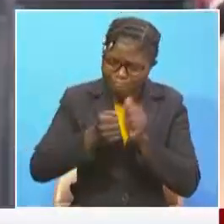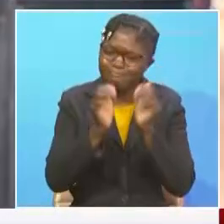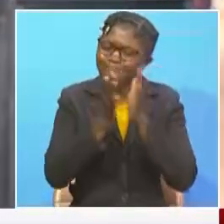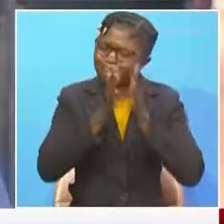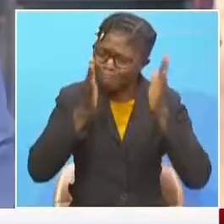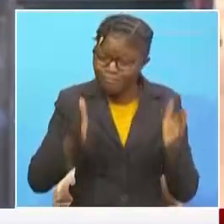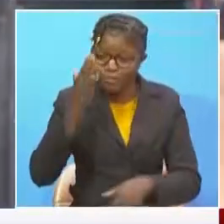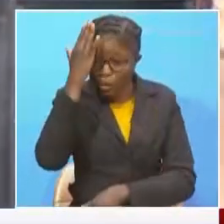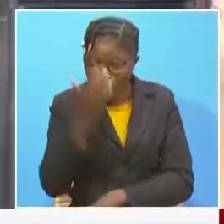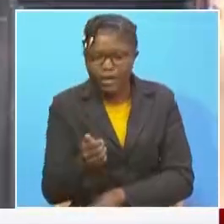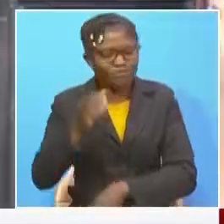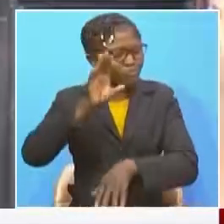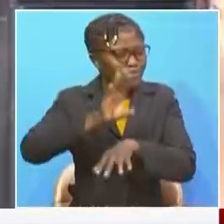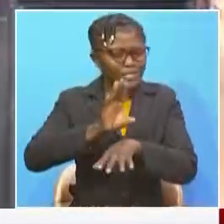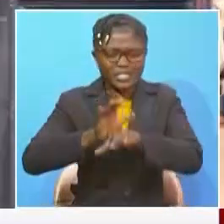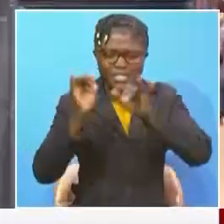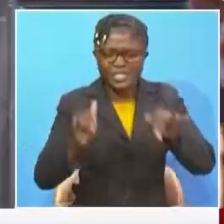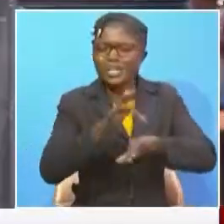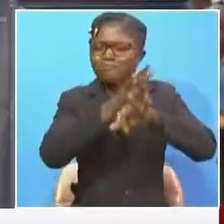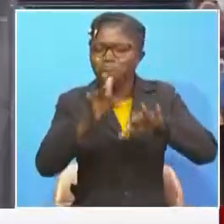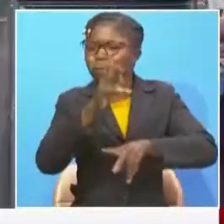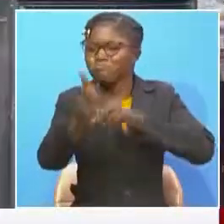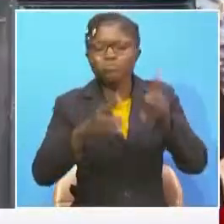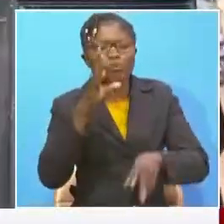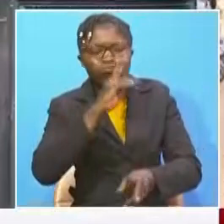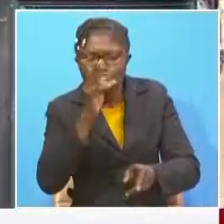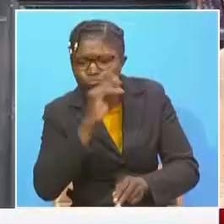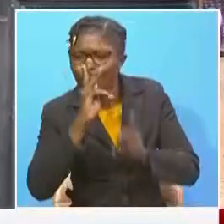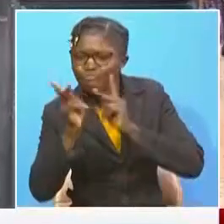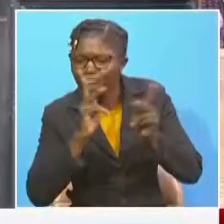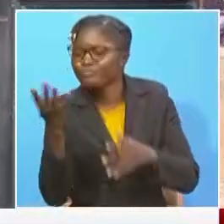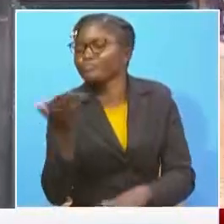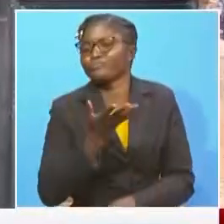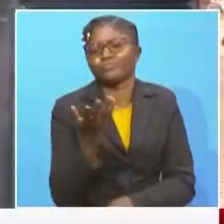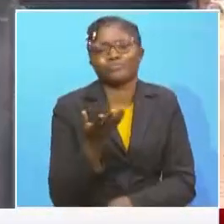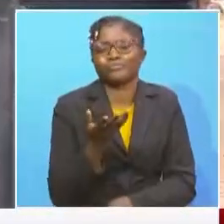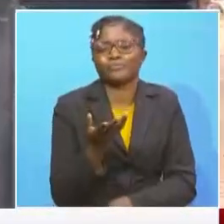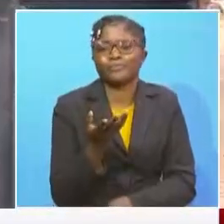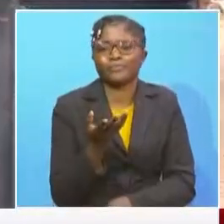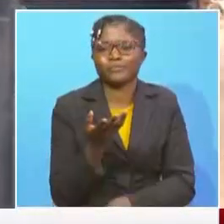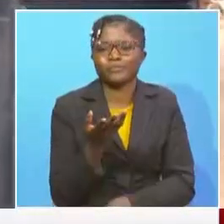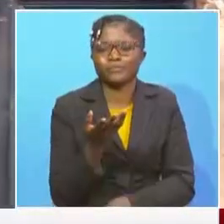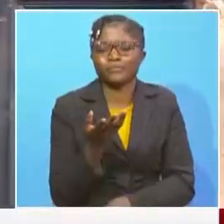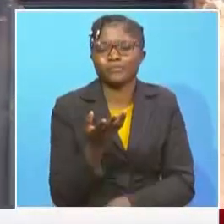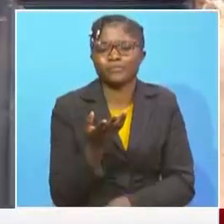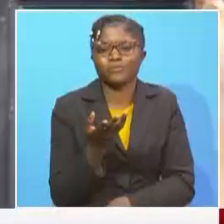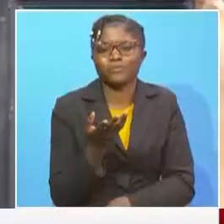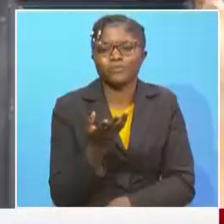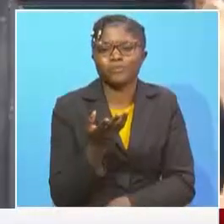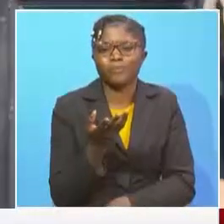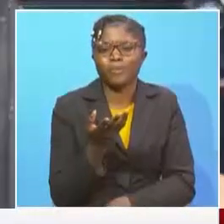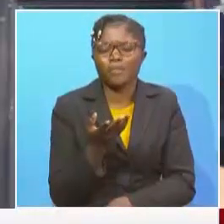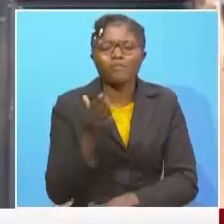yukuti mpingo. Mkakara mulibewa and umu mzambo preaching. Mkapezeti, there's no sheep. The sheep